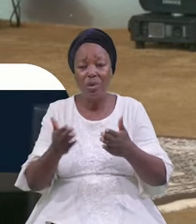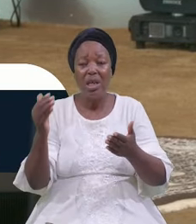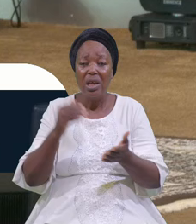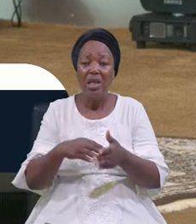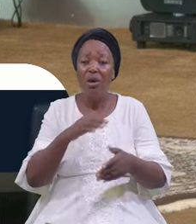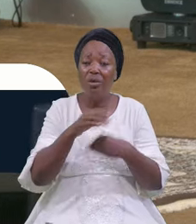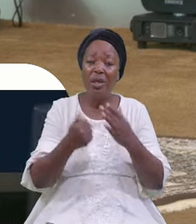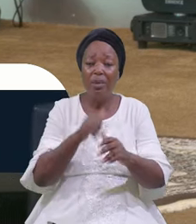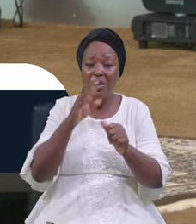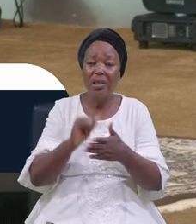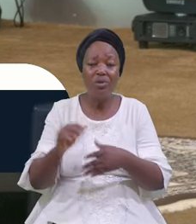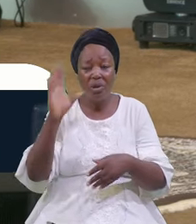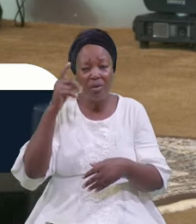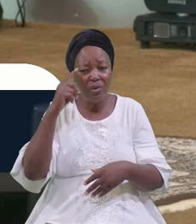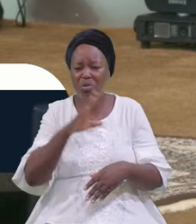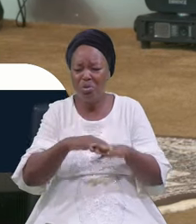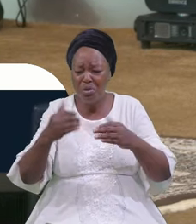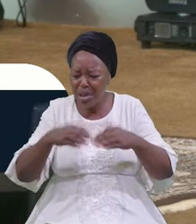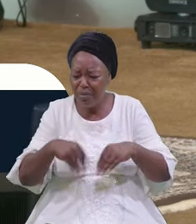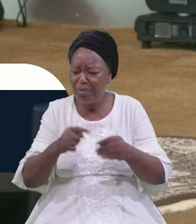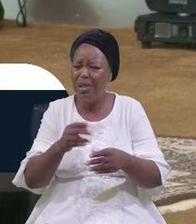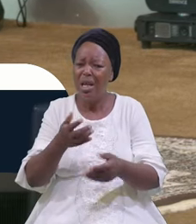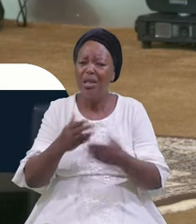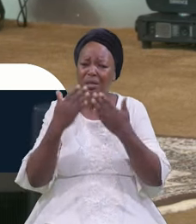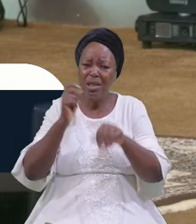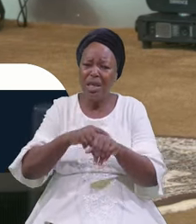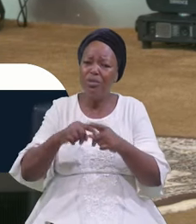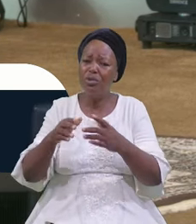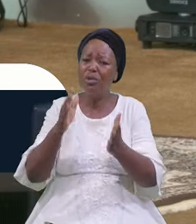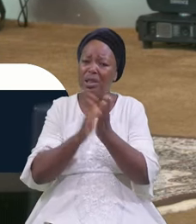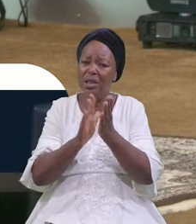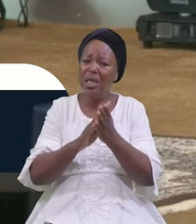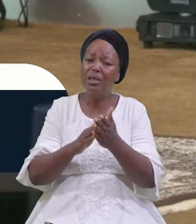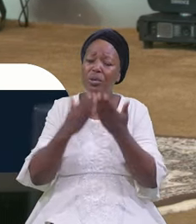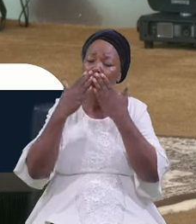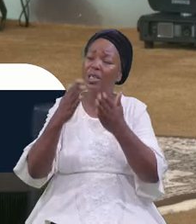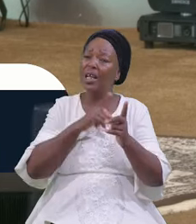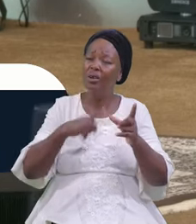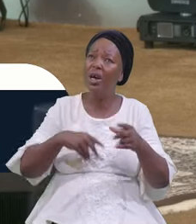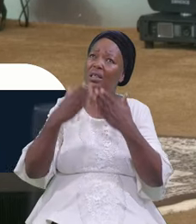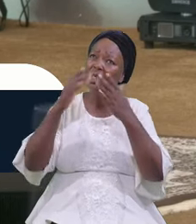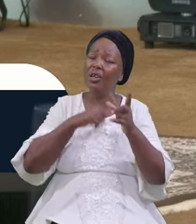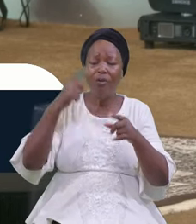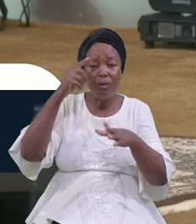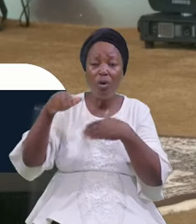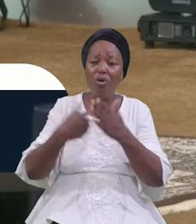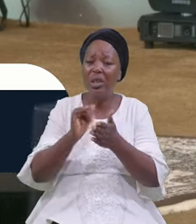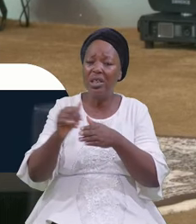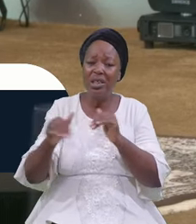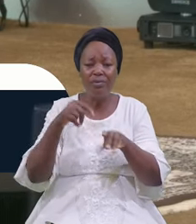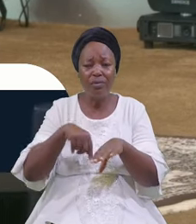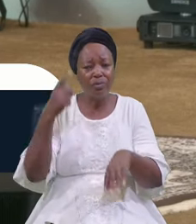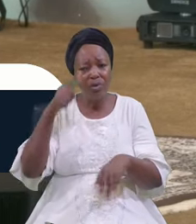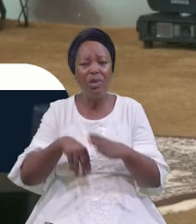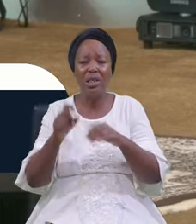you. Not even giving time to thank him and to praise him. You healed me, you blessed me, you provided for me, you gave me job, you gave